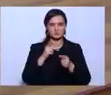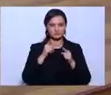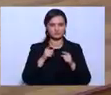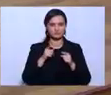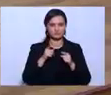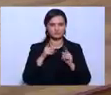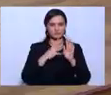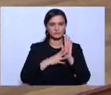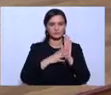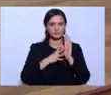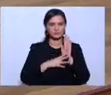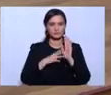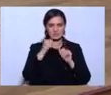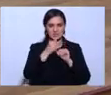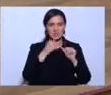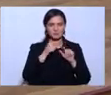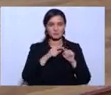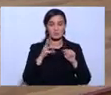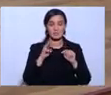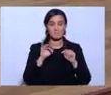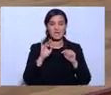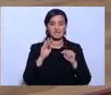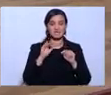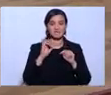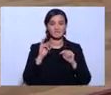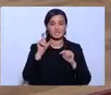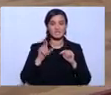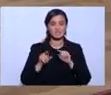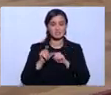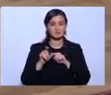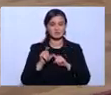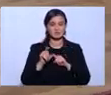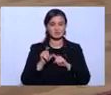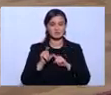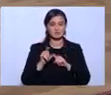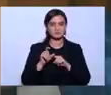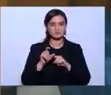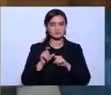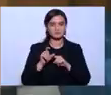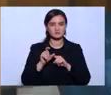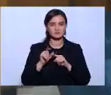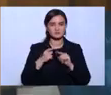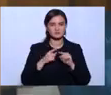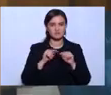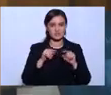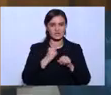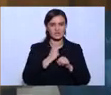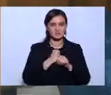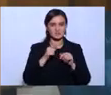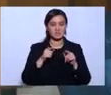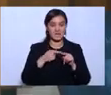in 19th century America, but only Mark Twain and others pick up on this and make this their big